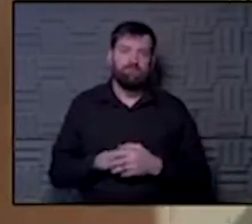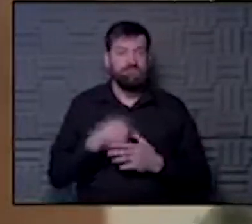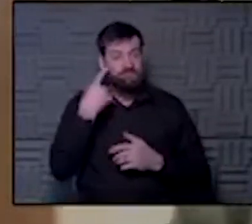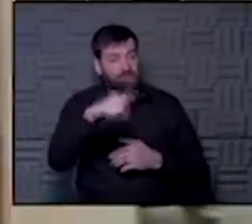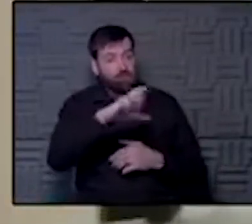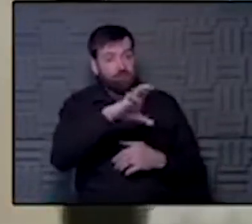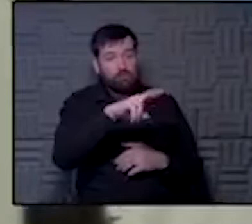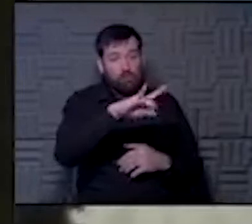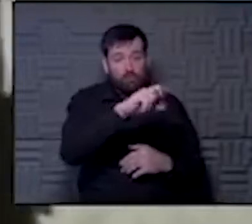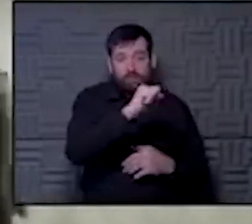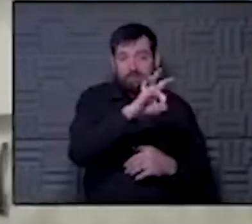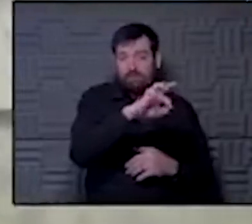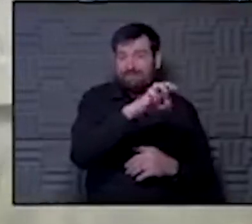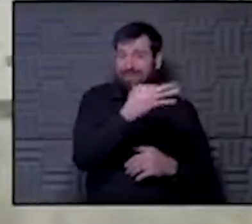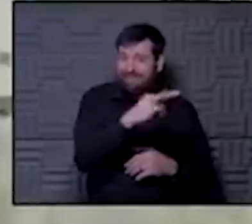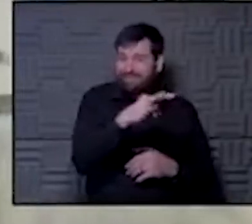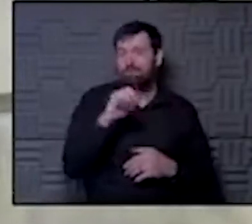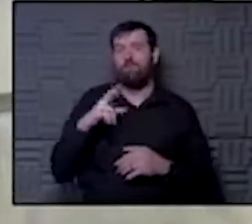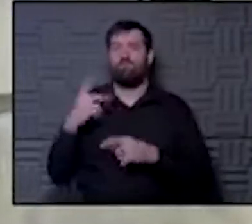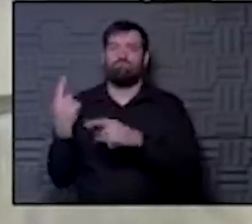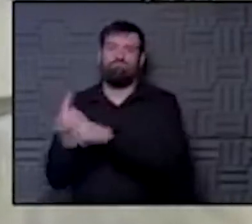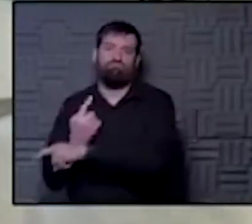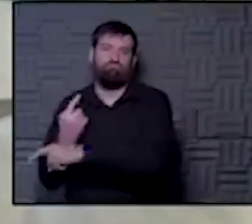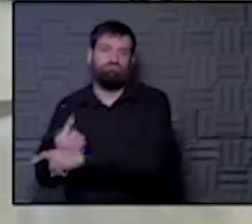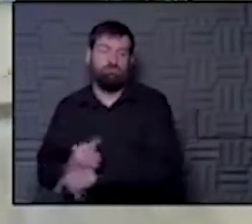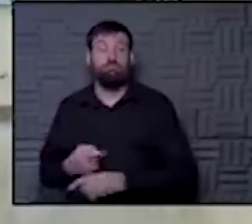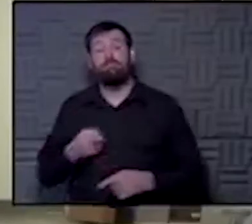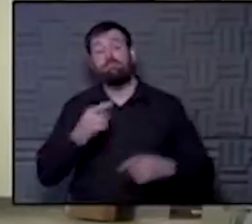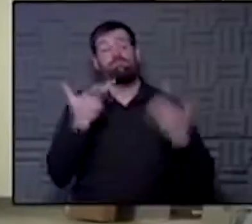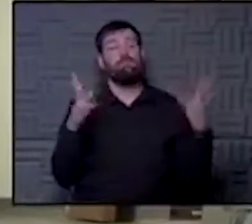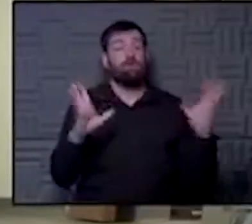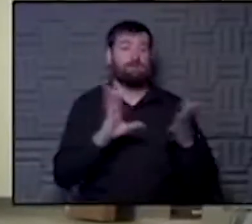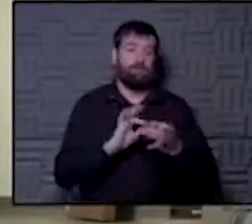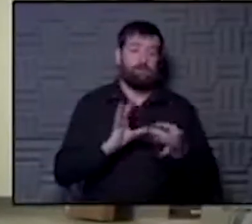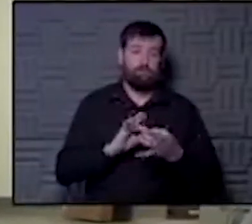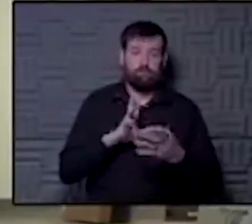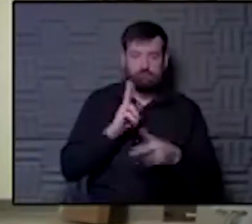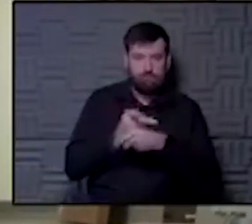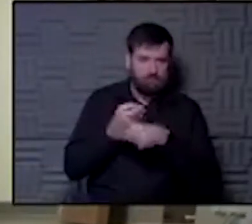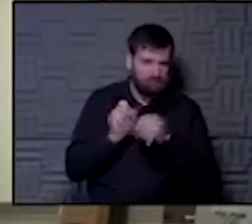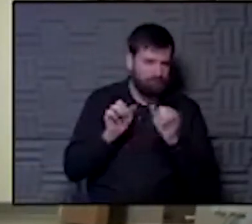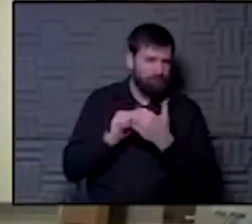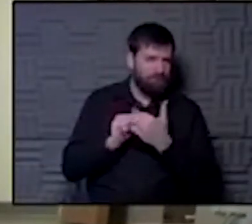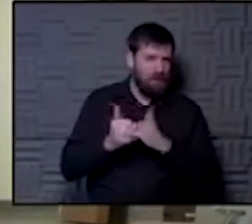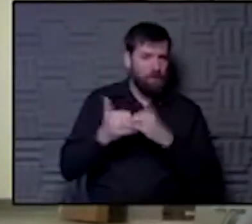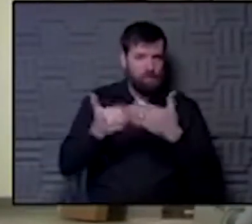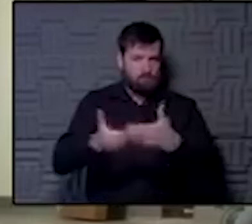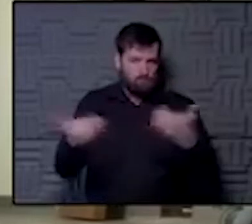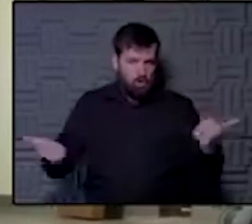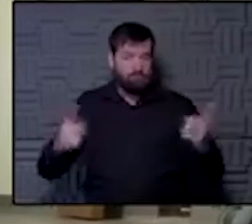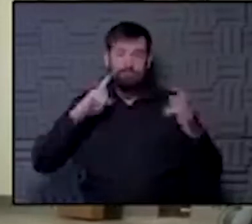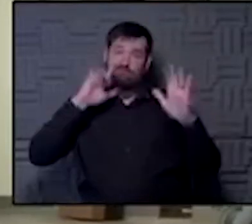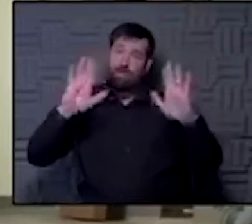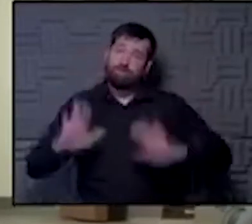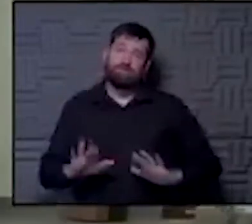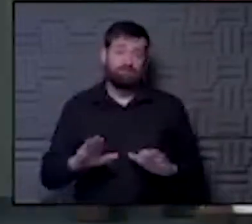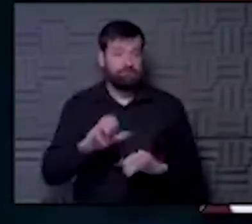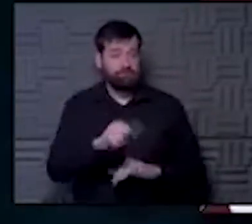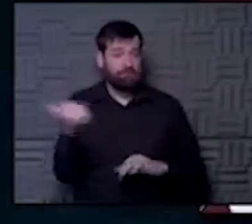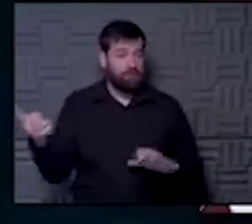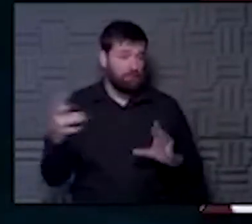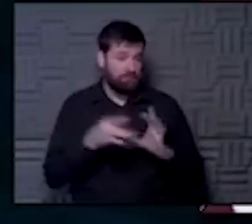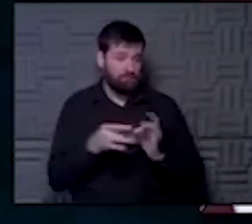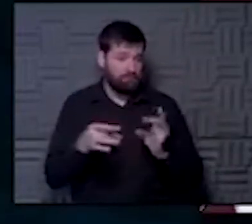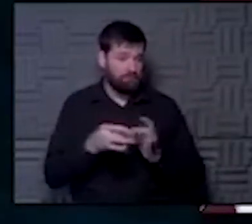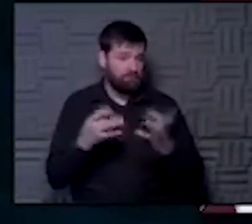or whether they're for one of their standard infusions. So you've already mentioned how you're keeping your patients safe and apart. That sounds awesome. Any other thoughts that you want to